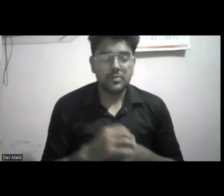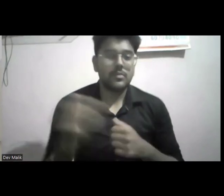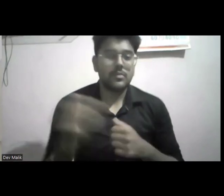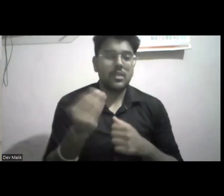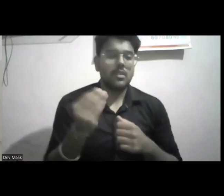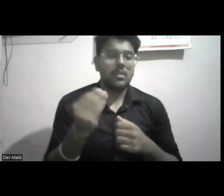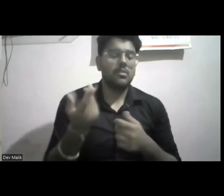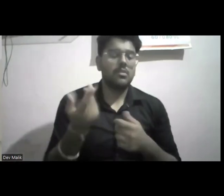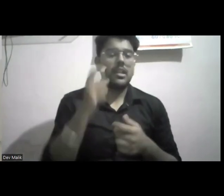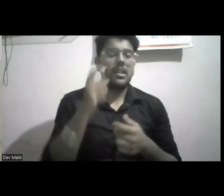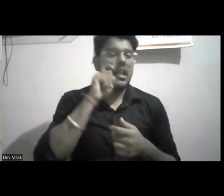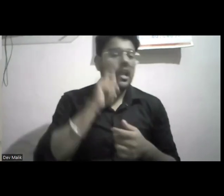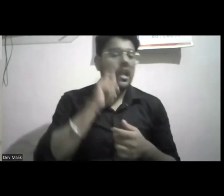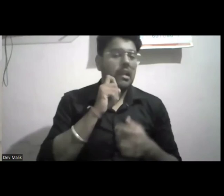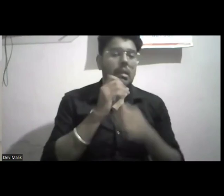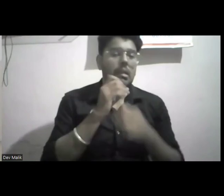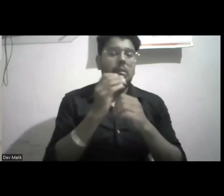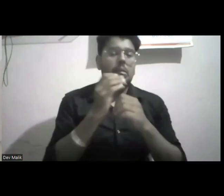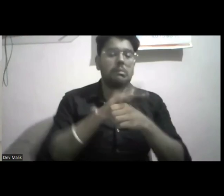abuse. Now, moving on.